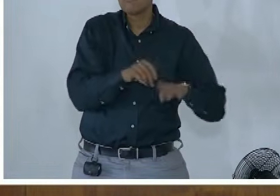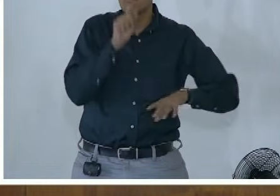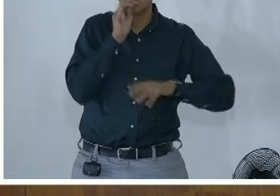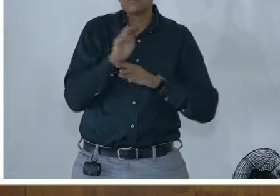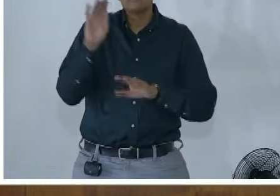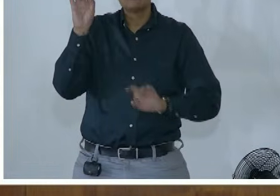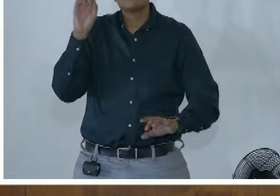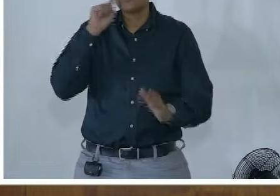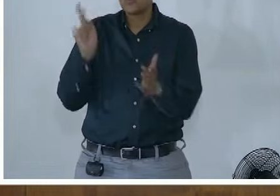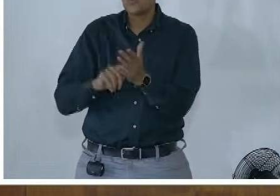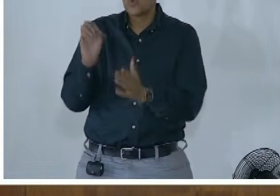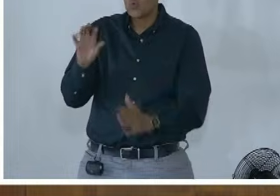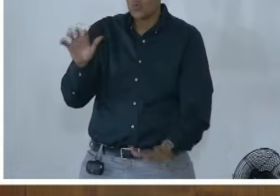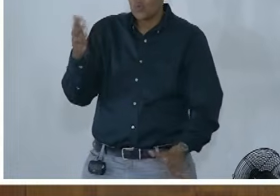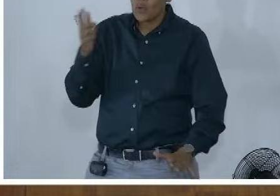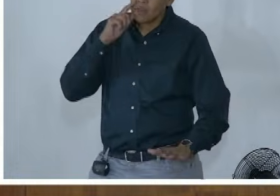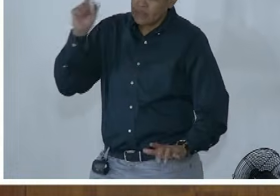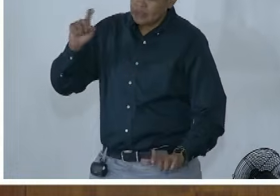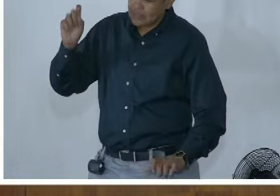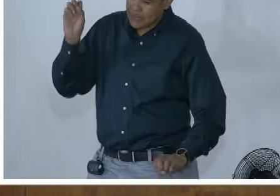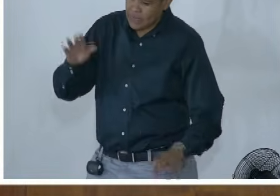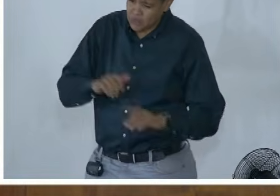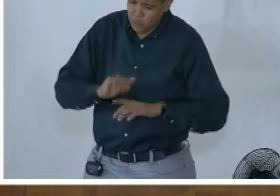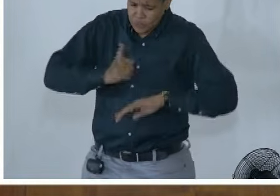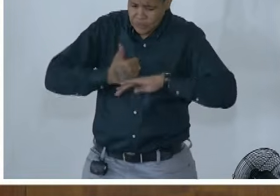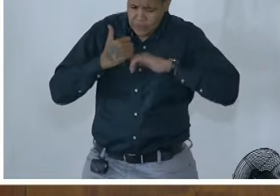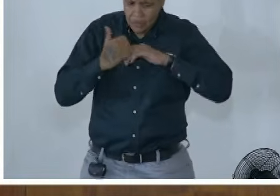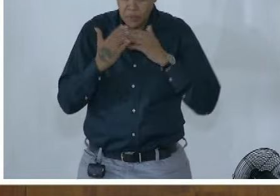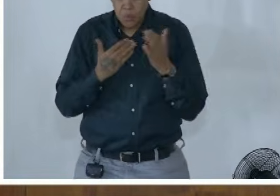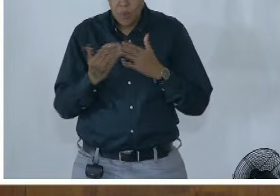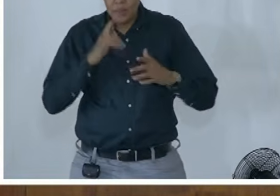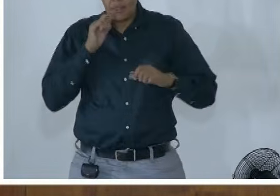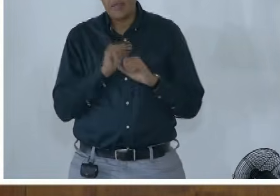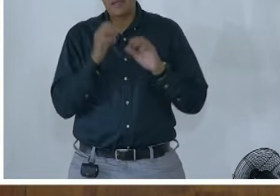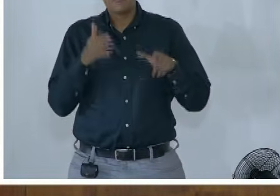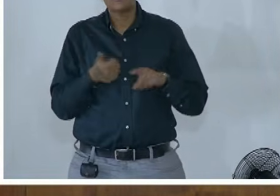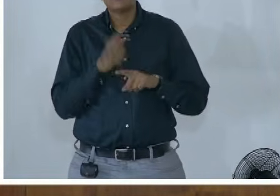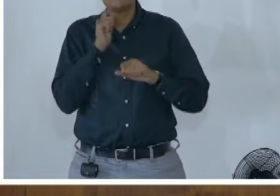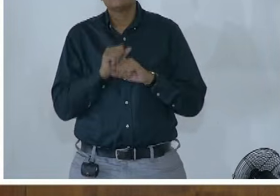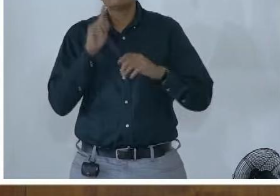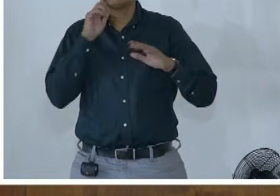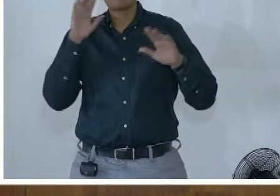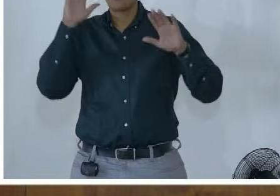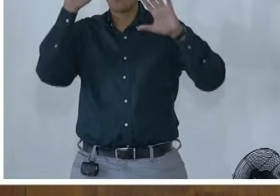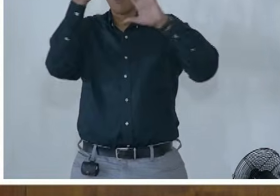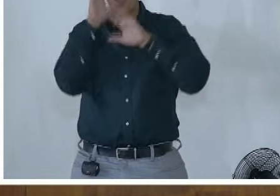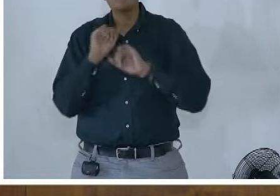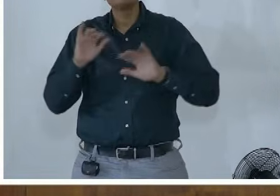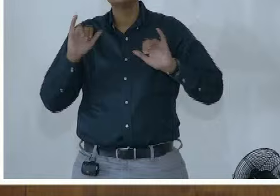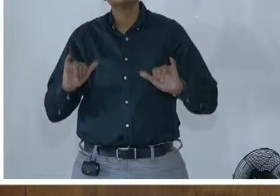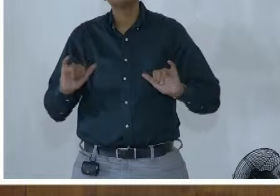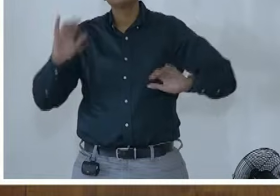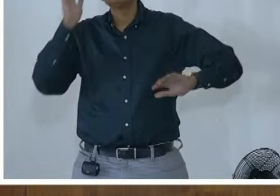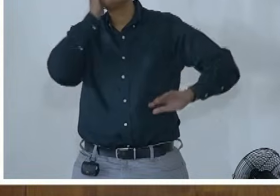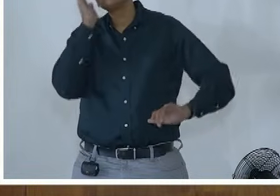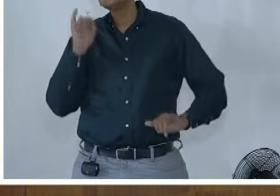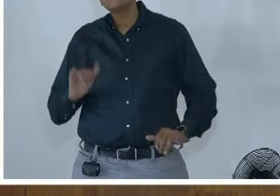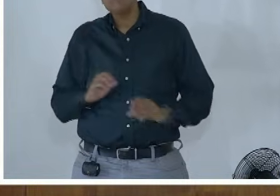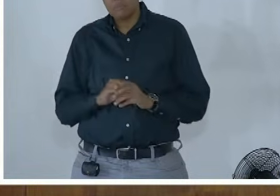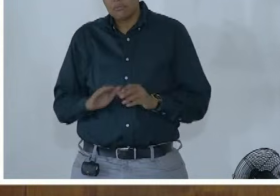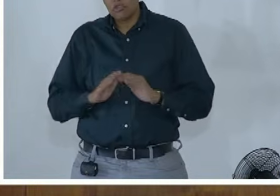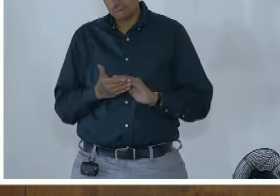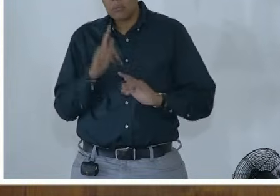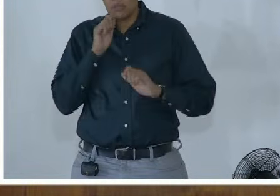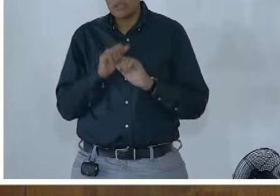know, the test to establish whether an individual is habitually resident in Jamaica is a